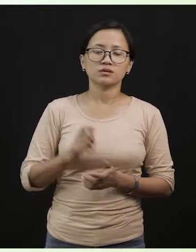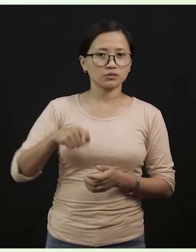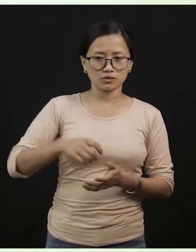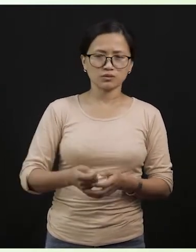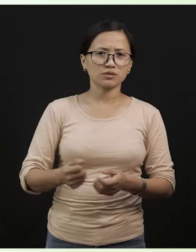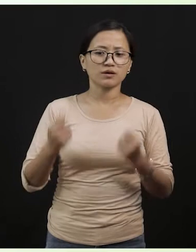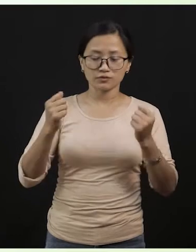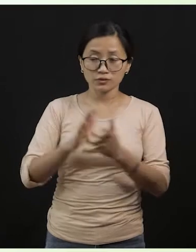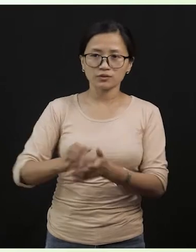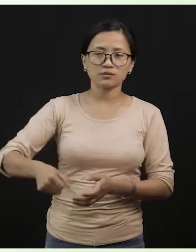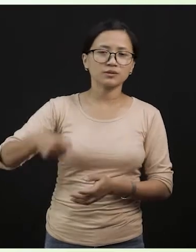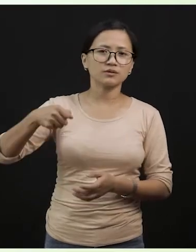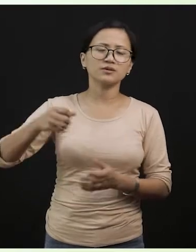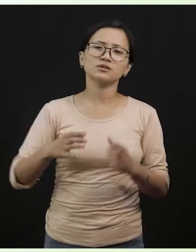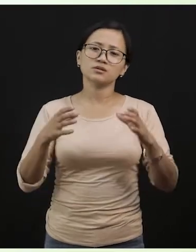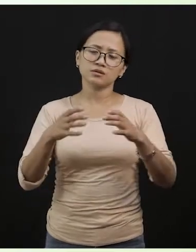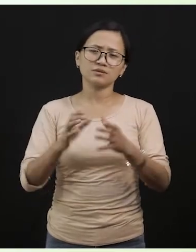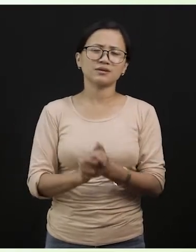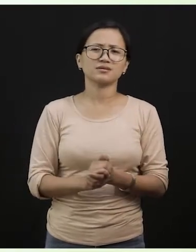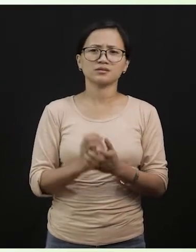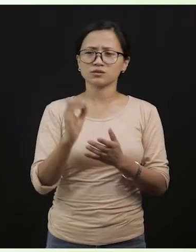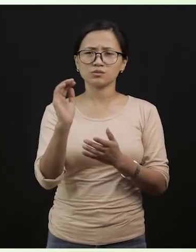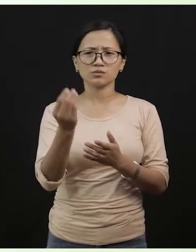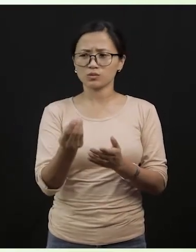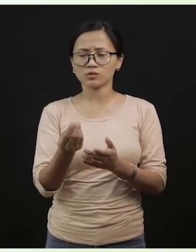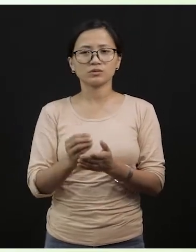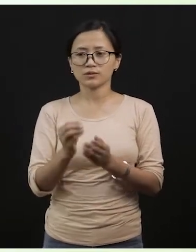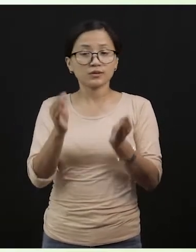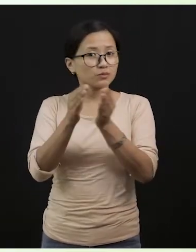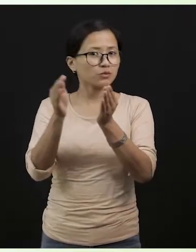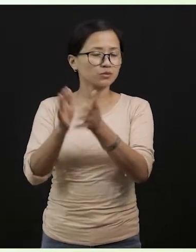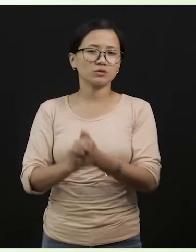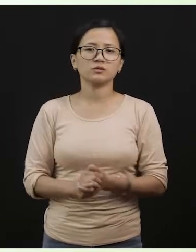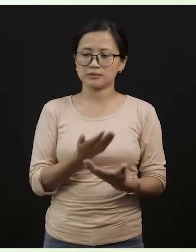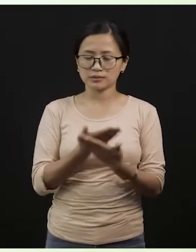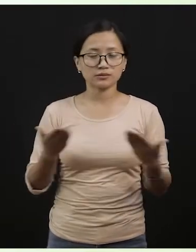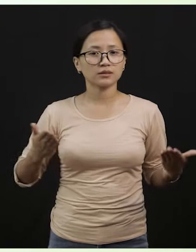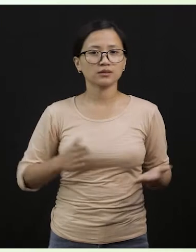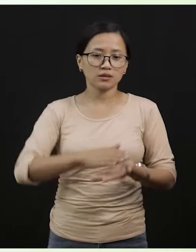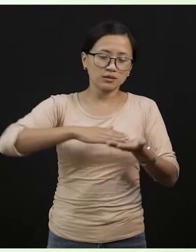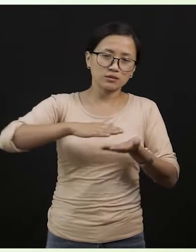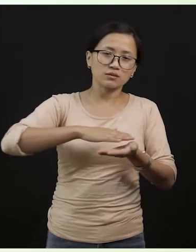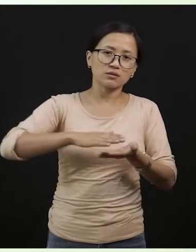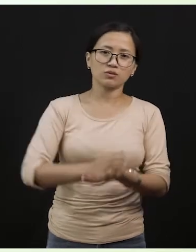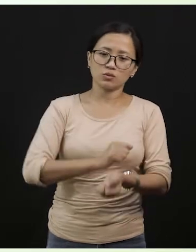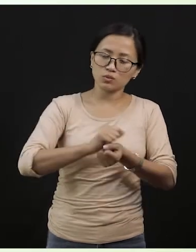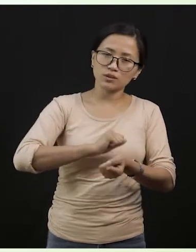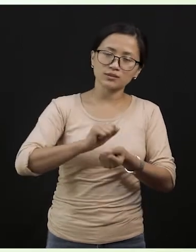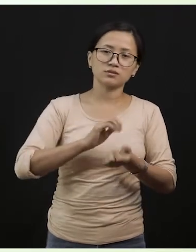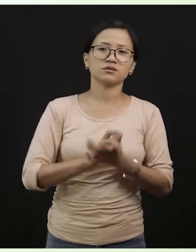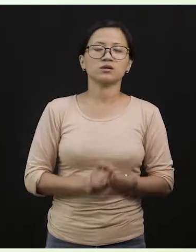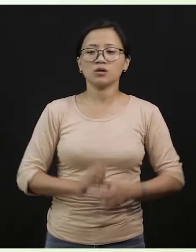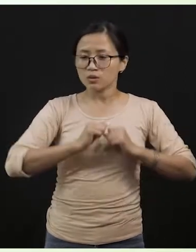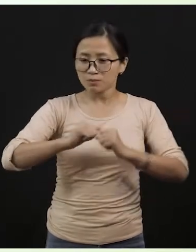not strong enough to do that. But you can do certain things like cleaning the cups and plates, washing them, or you can